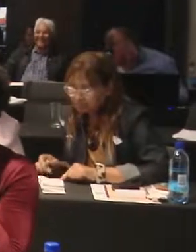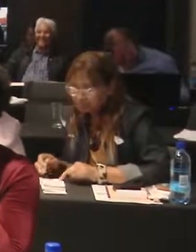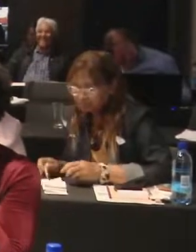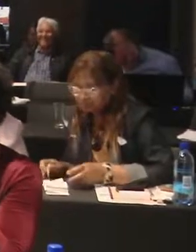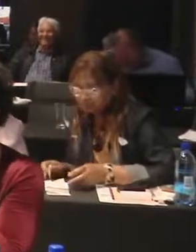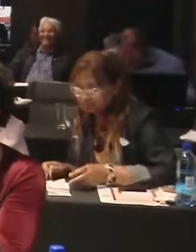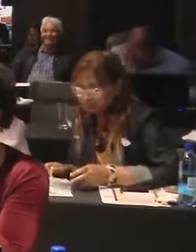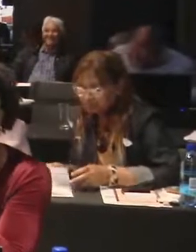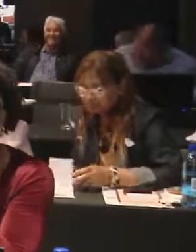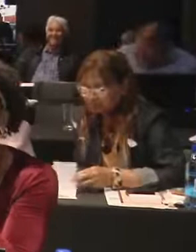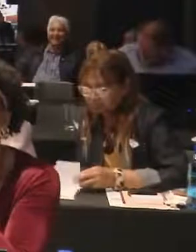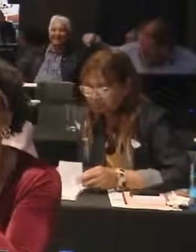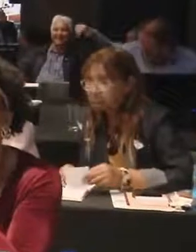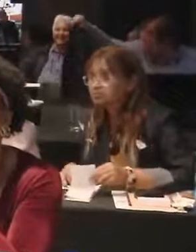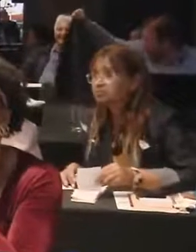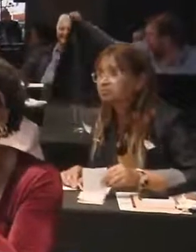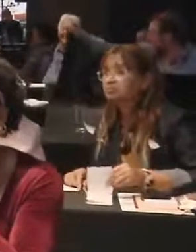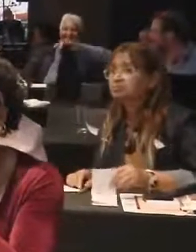All right.